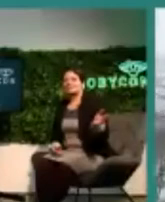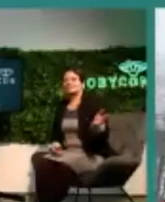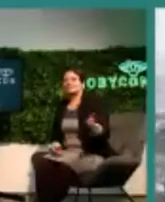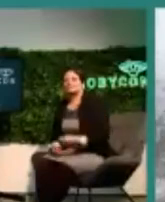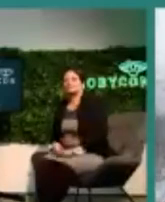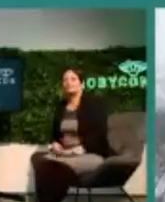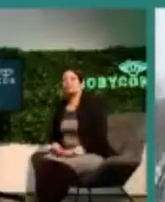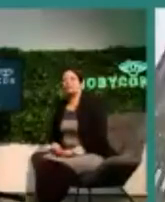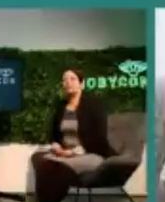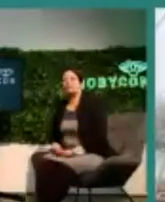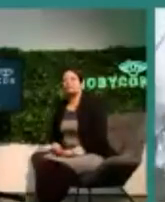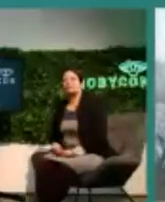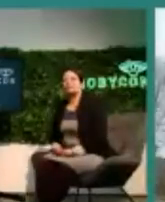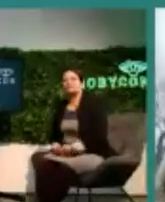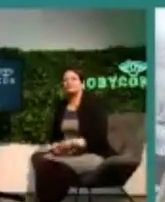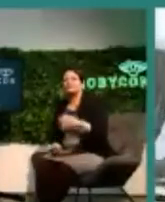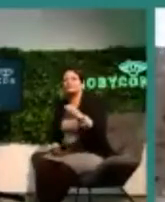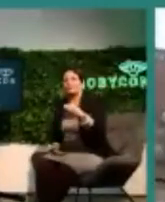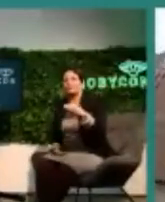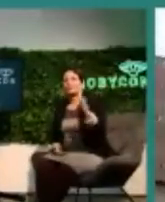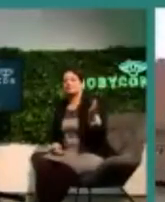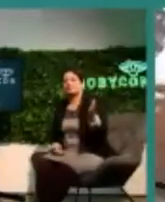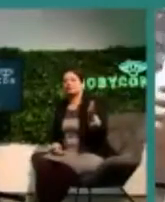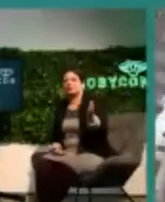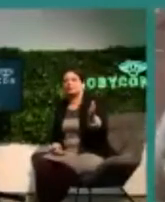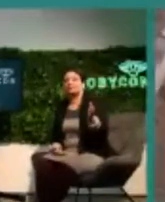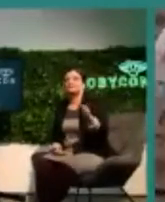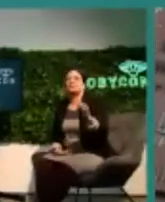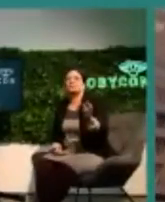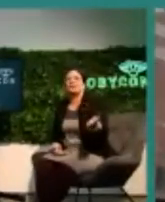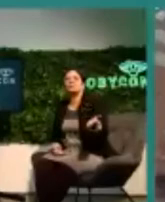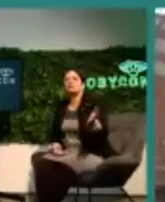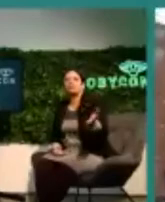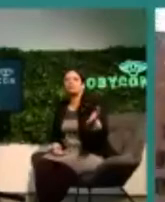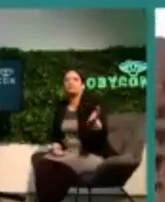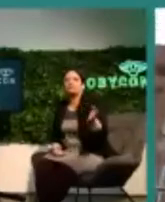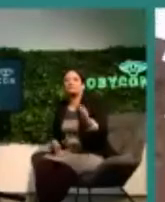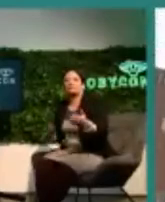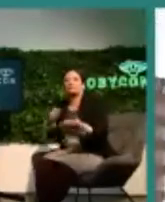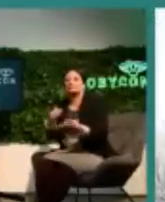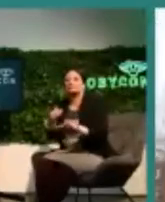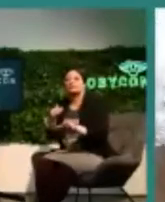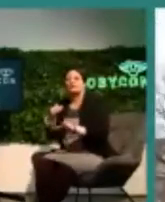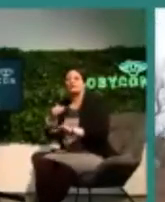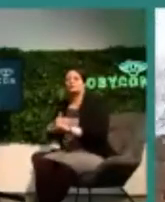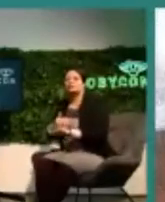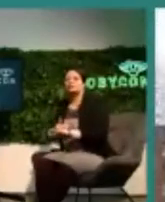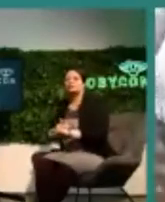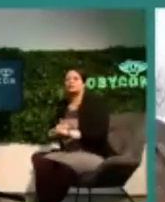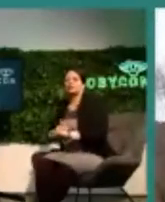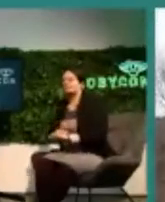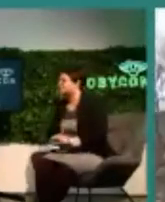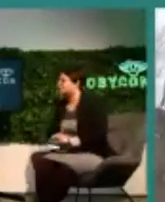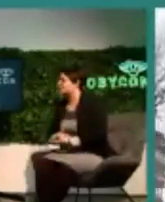still prioritization, so quite comfortable, still those massive turning radii, so it's 5-meter turning radii, so the cars